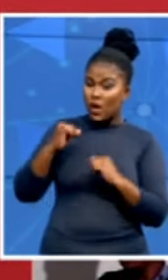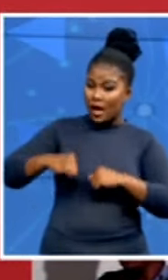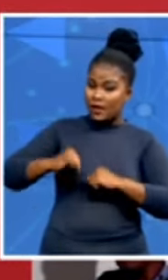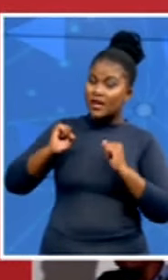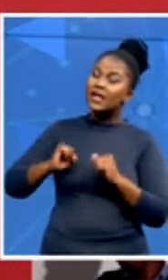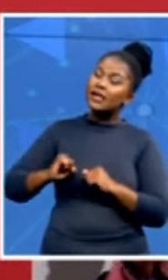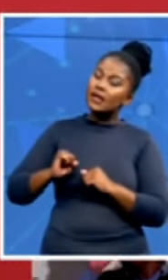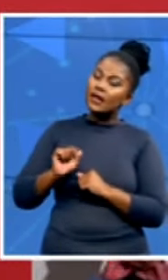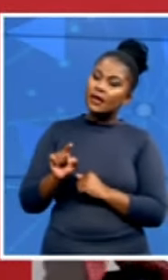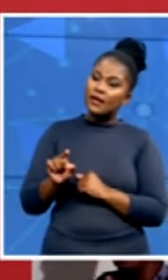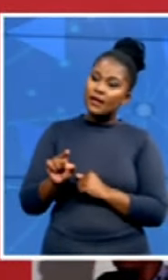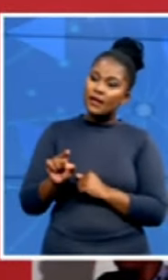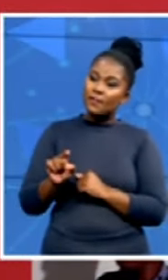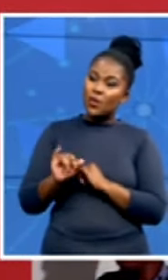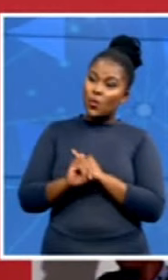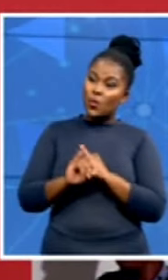inequality